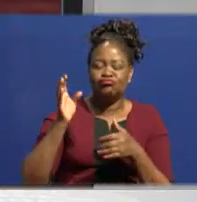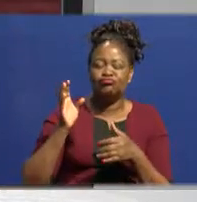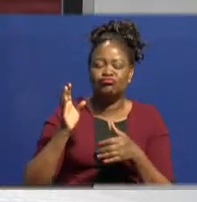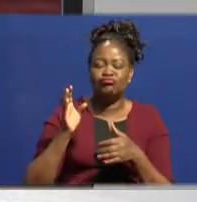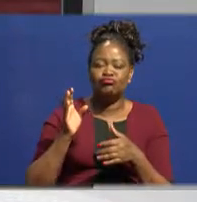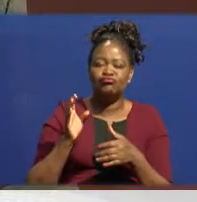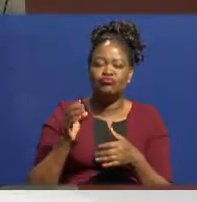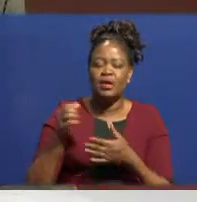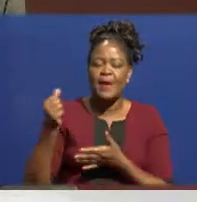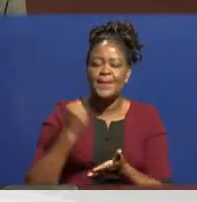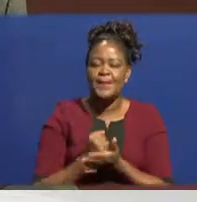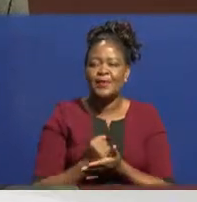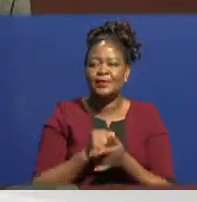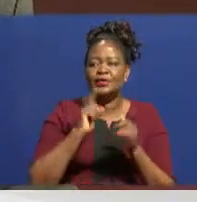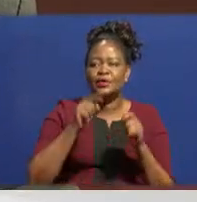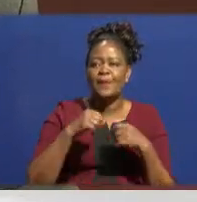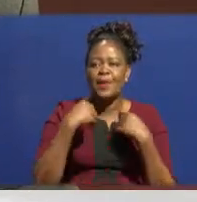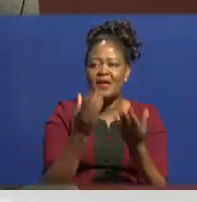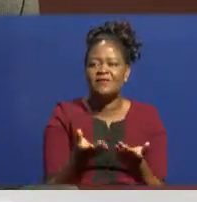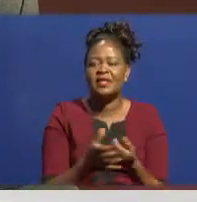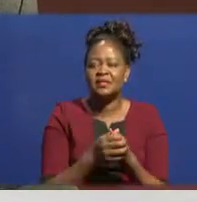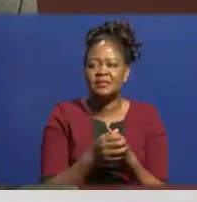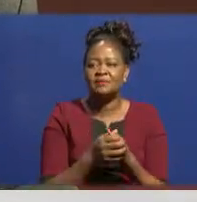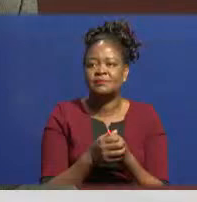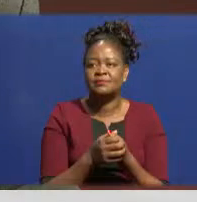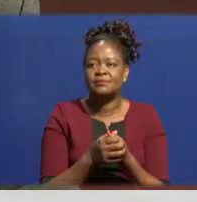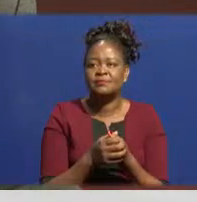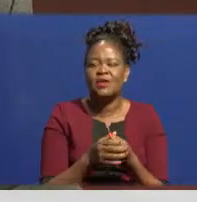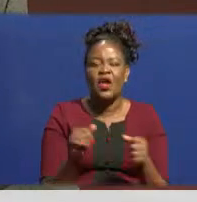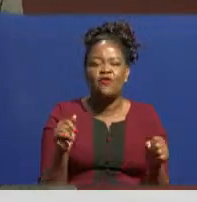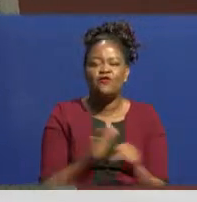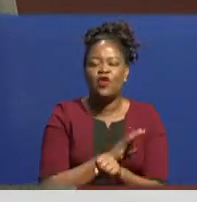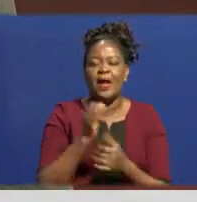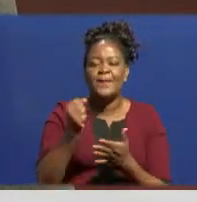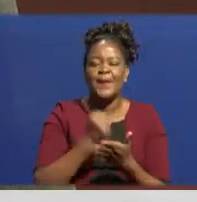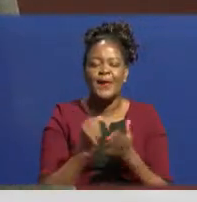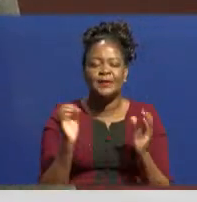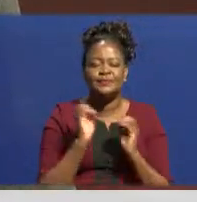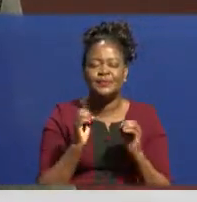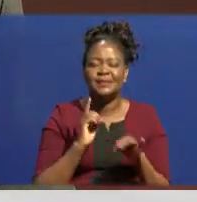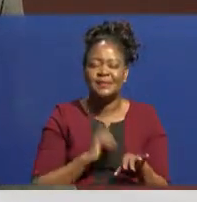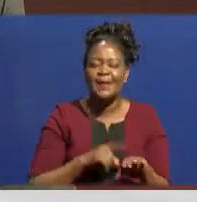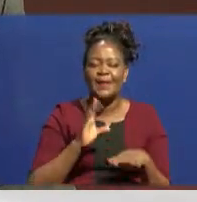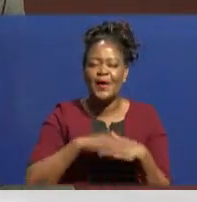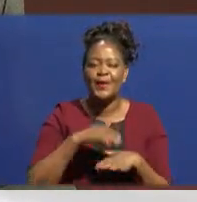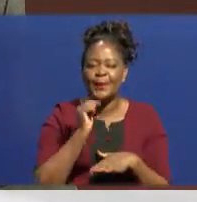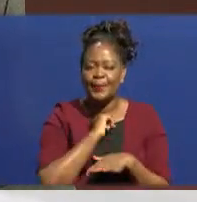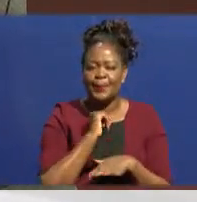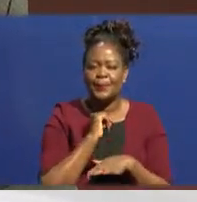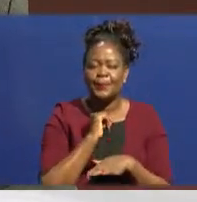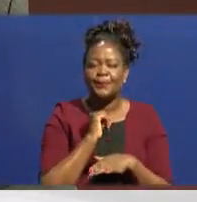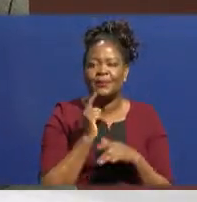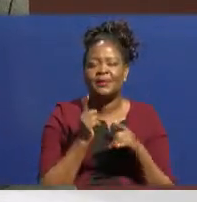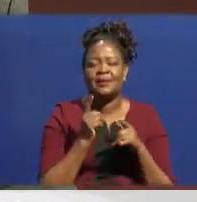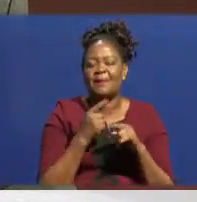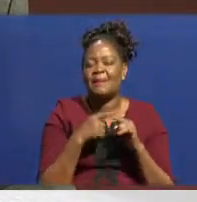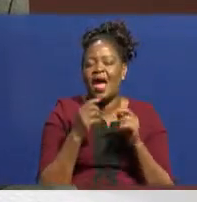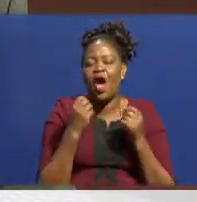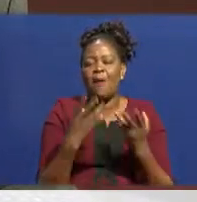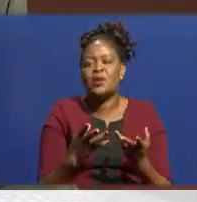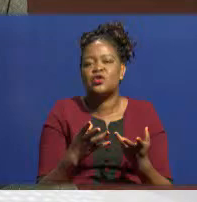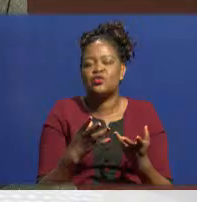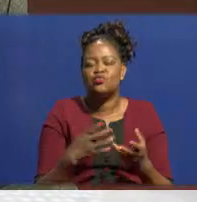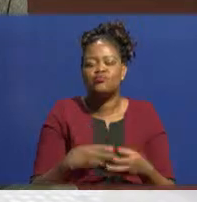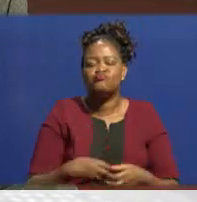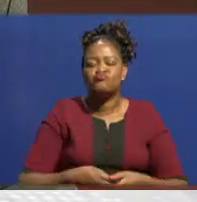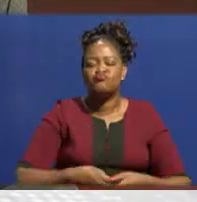not must that they should be given complete employment after their internship, but how many of them will be released into